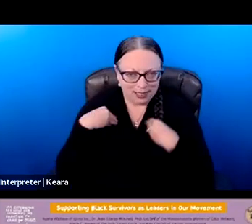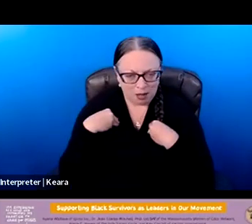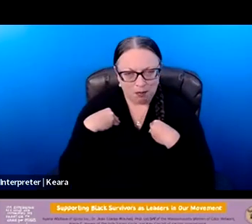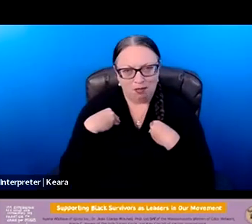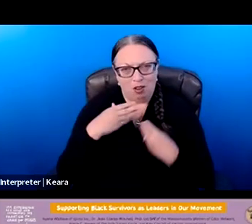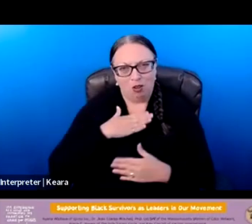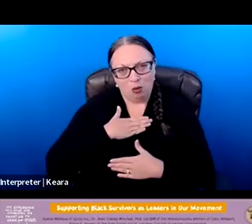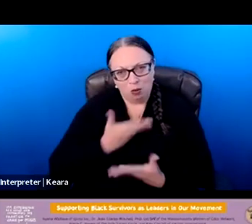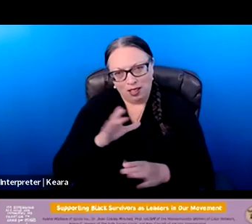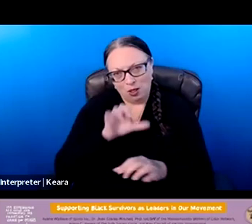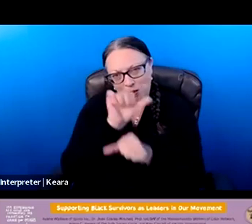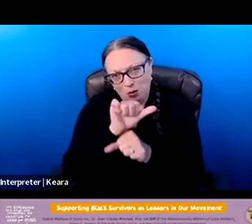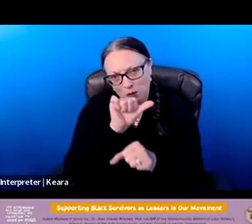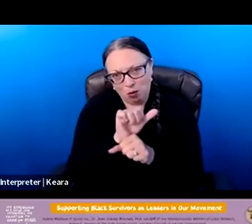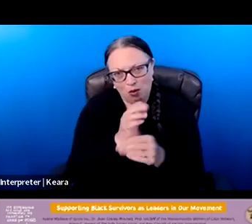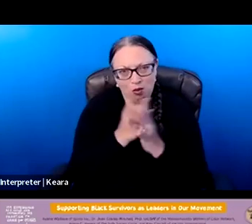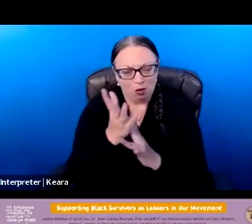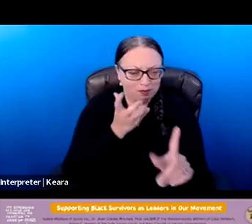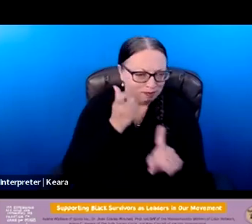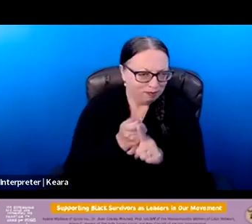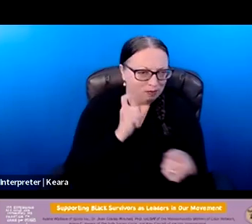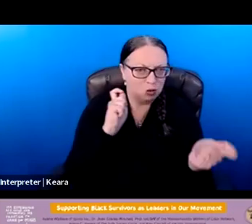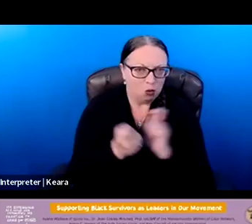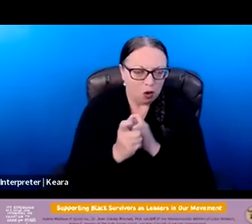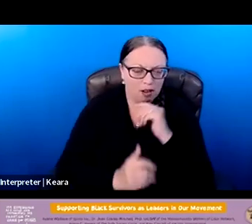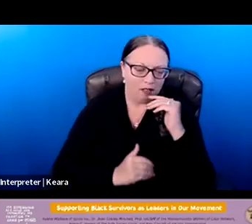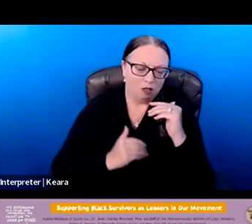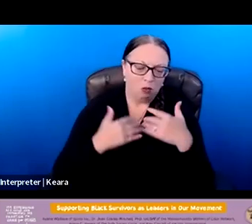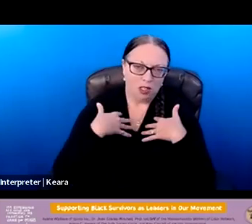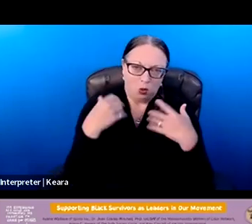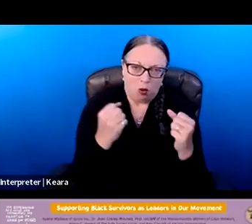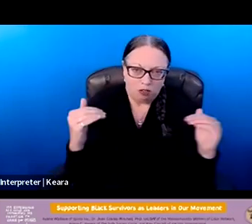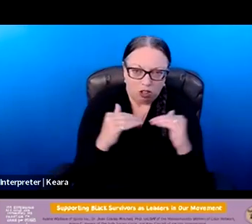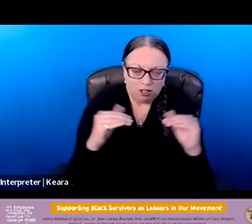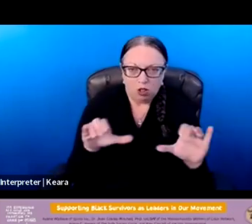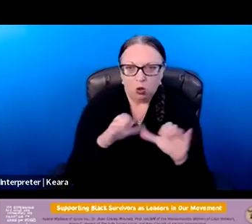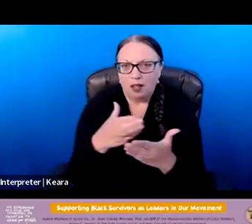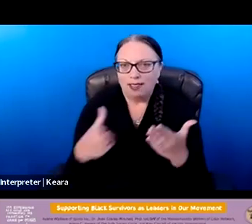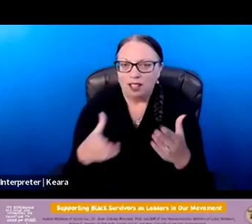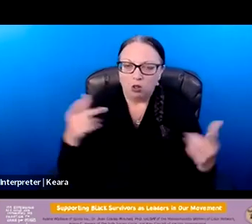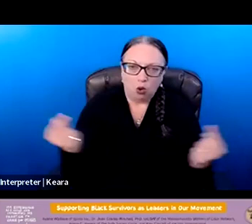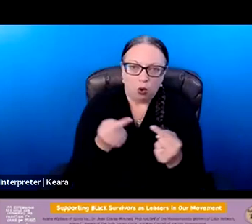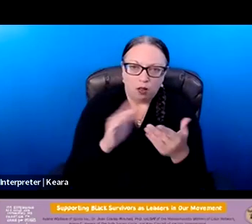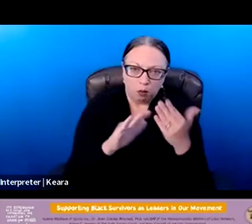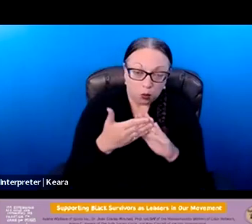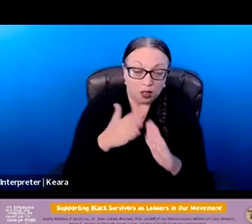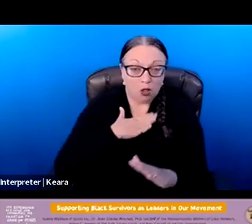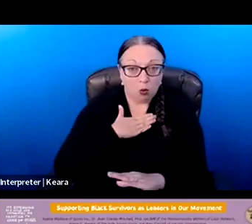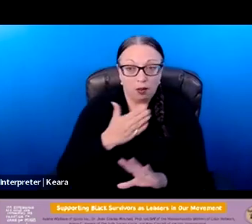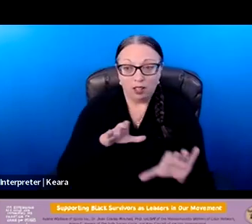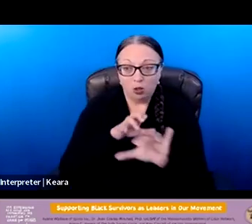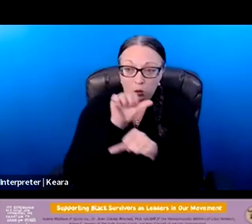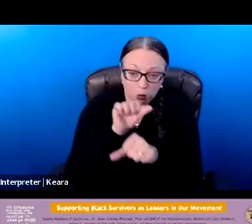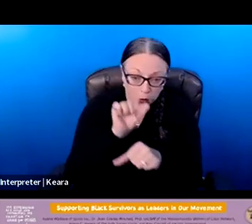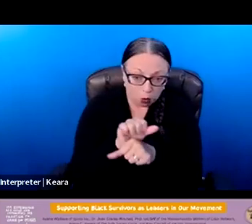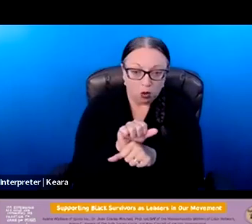work, whether that be through transformative and restorative justice? If they're doing things to harm the community, are you willing to do the work to work with them, to bring